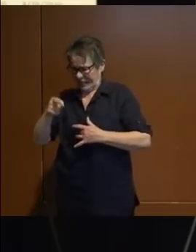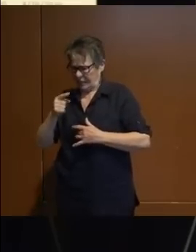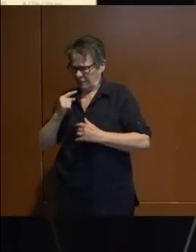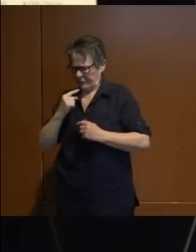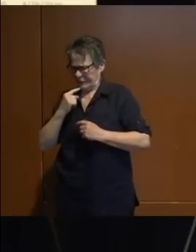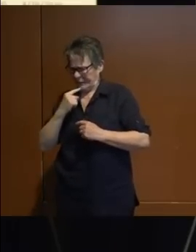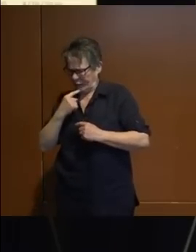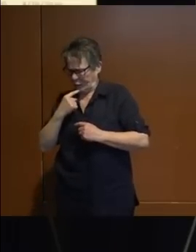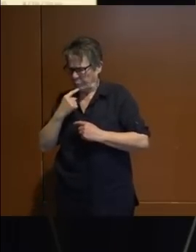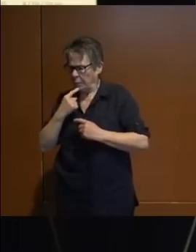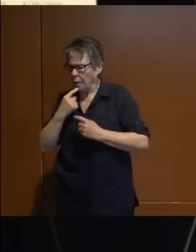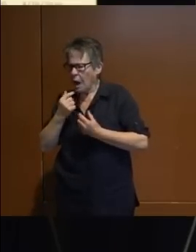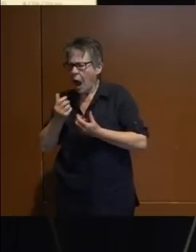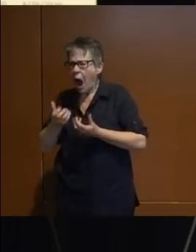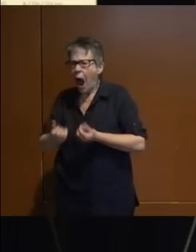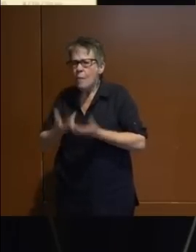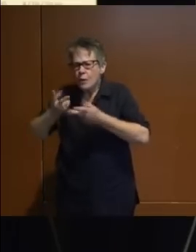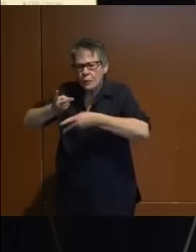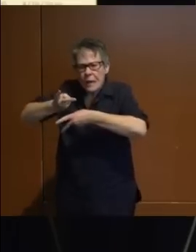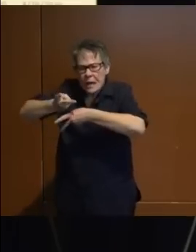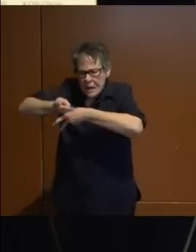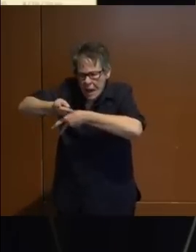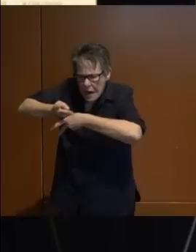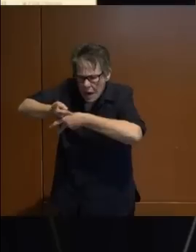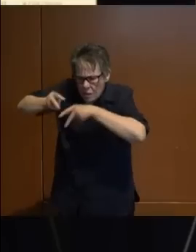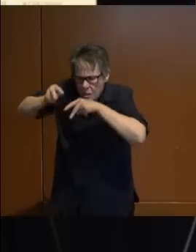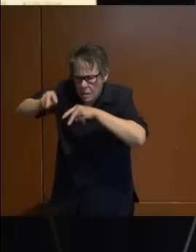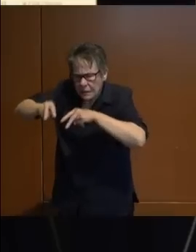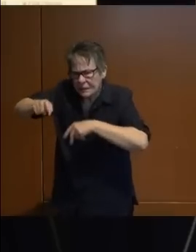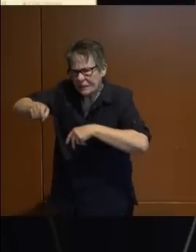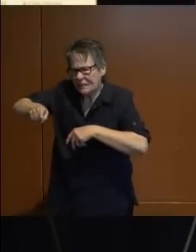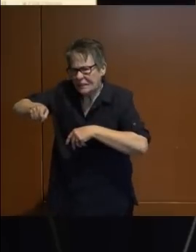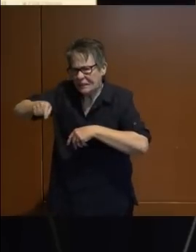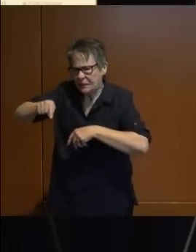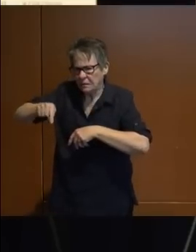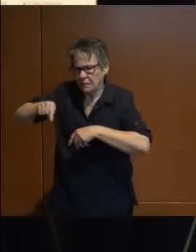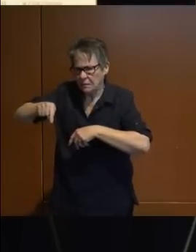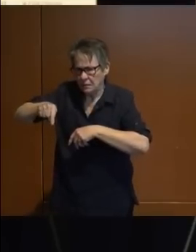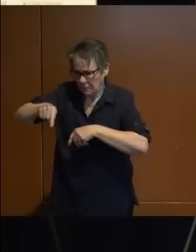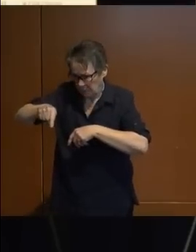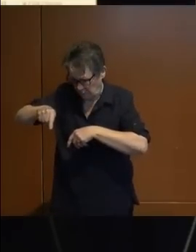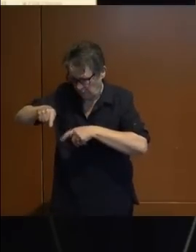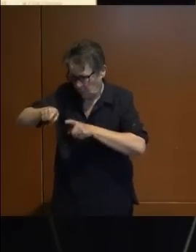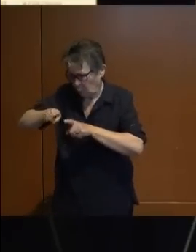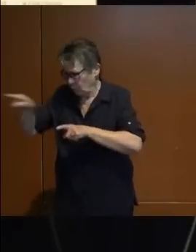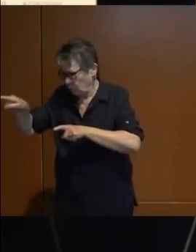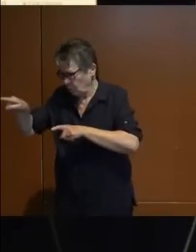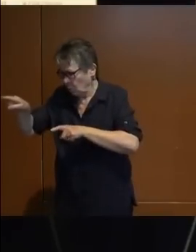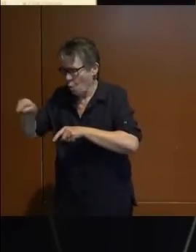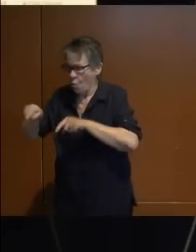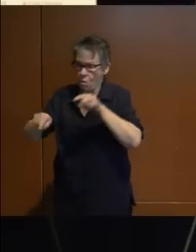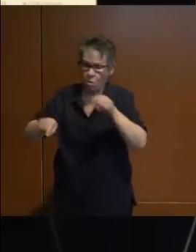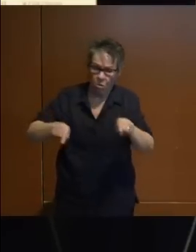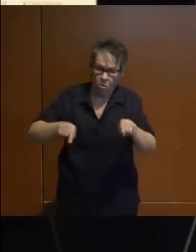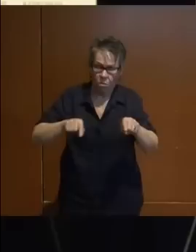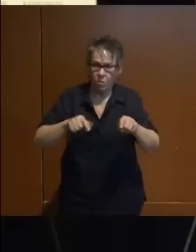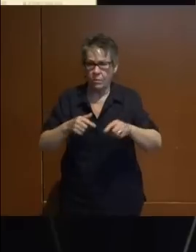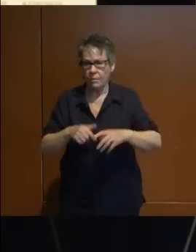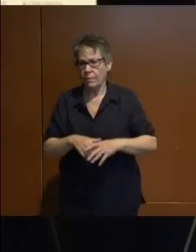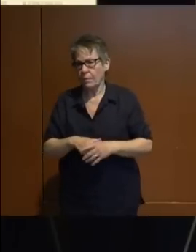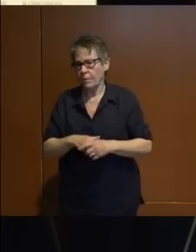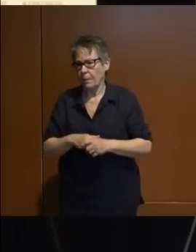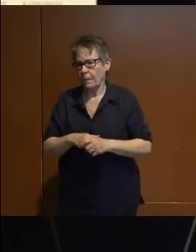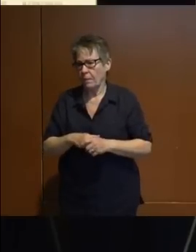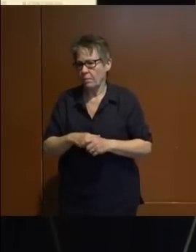those criteria as being admitted to a general acute care hospital, they may be appropriate for the